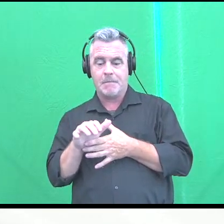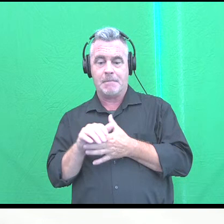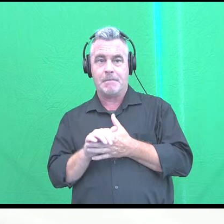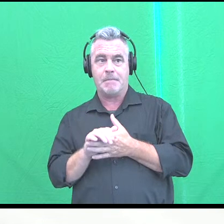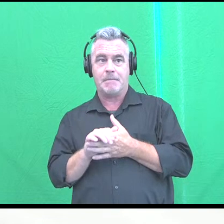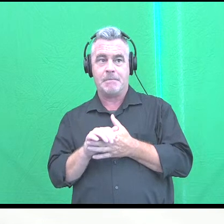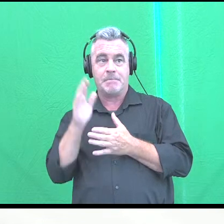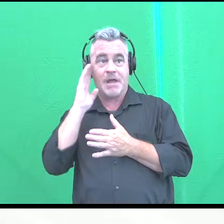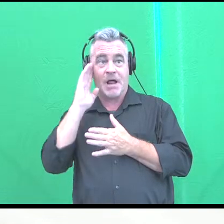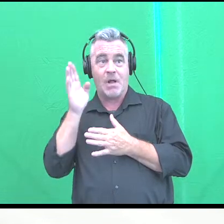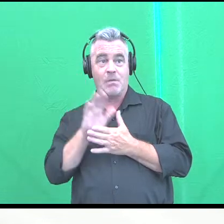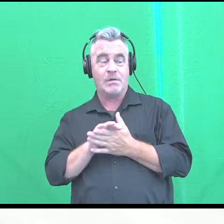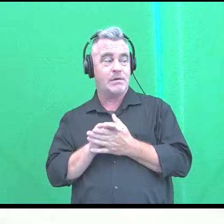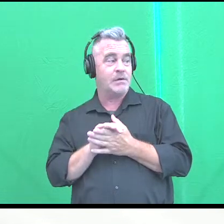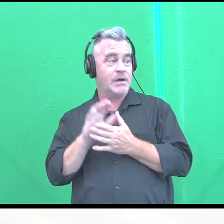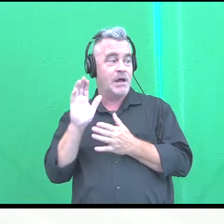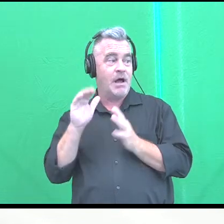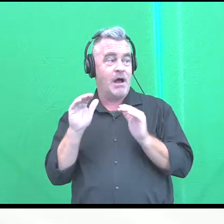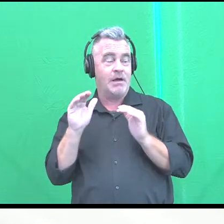Hello, Jeff? Yep.